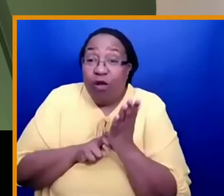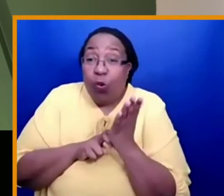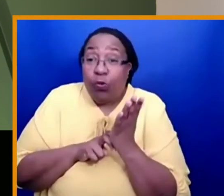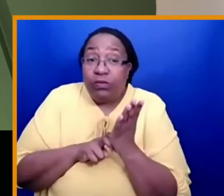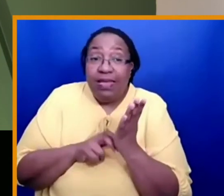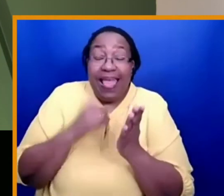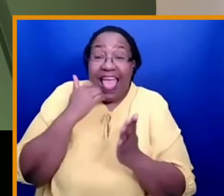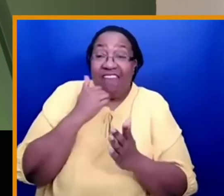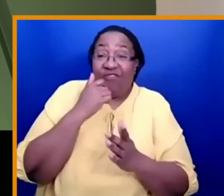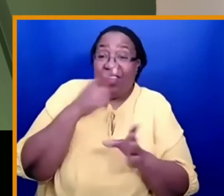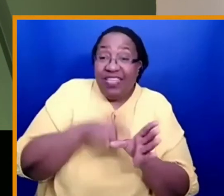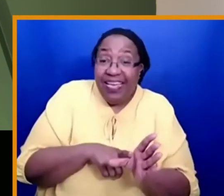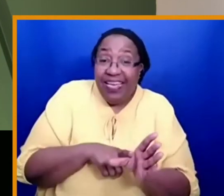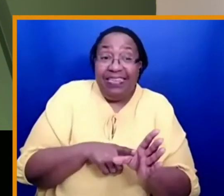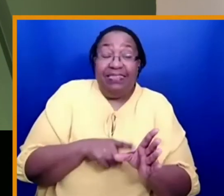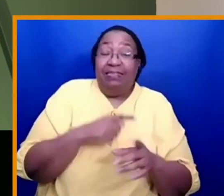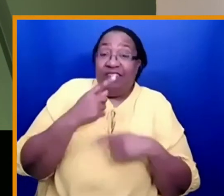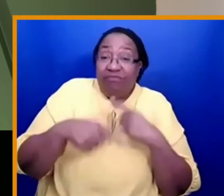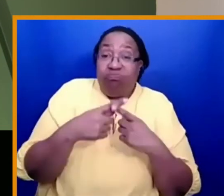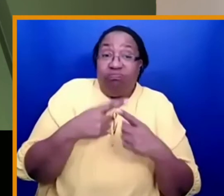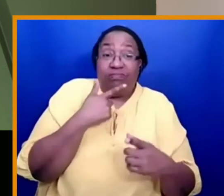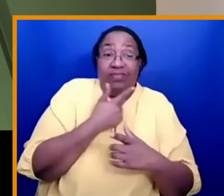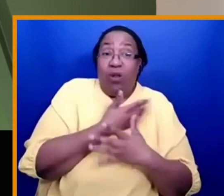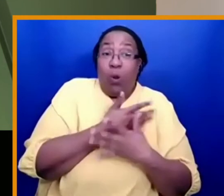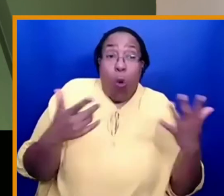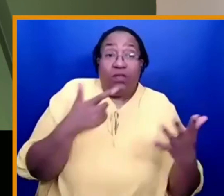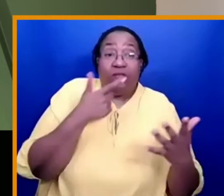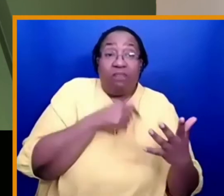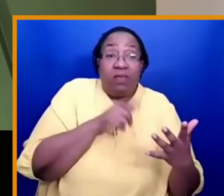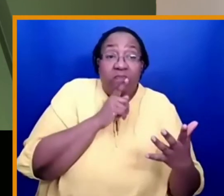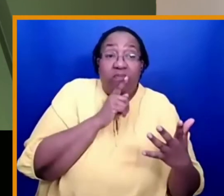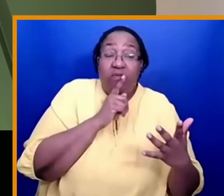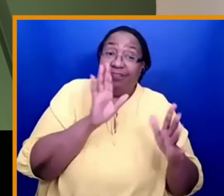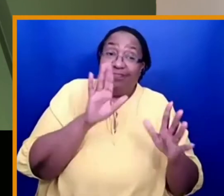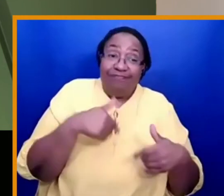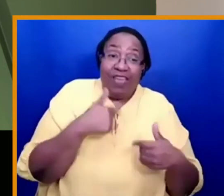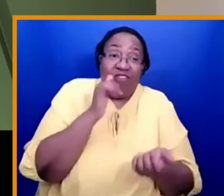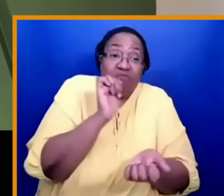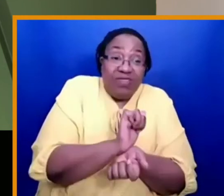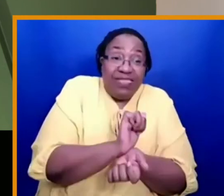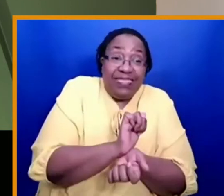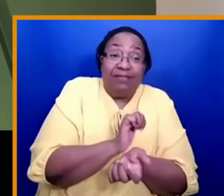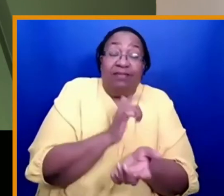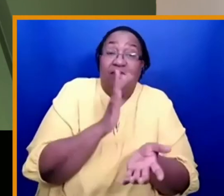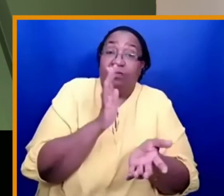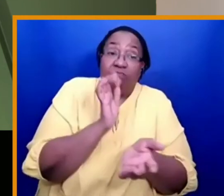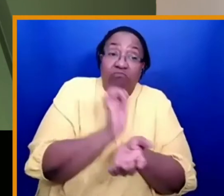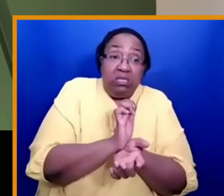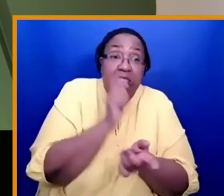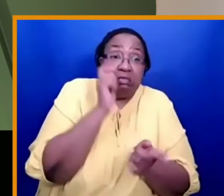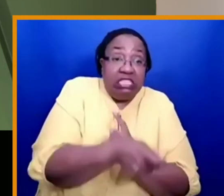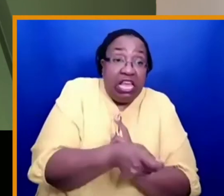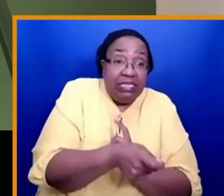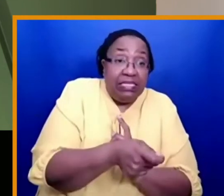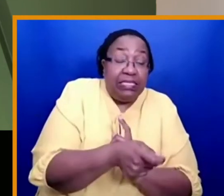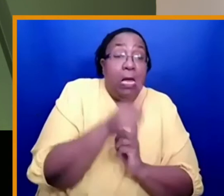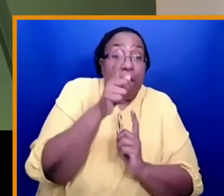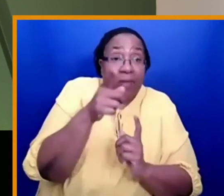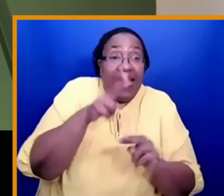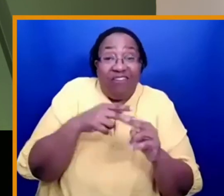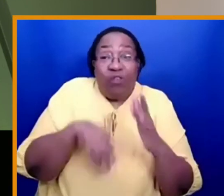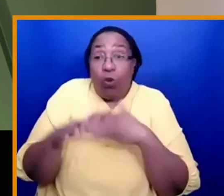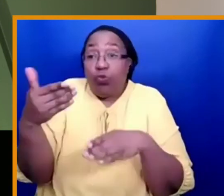sentences of less than a month that must be declared if that person wants to work in a field requiring an enhanced disclosure and barring service